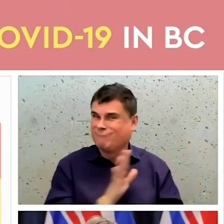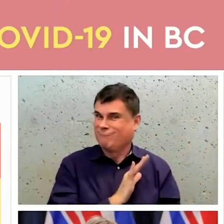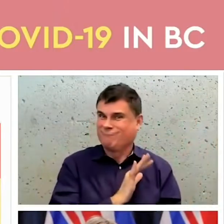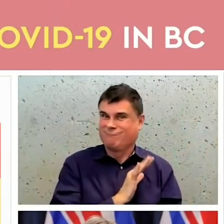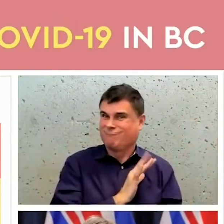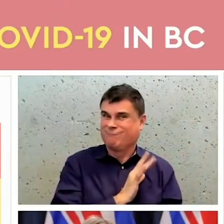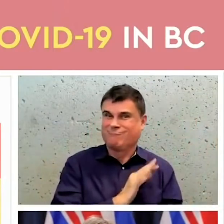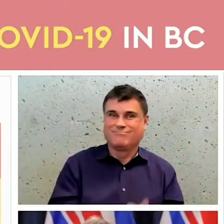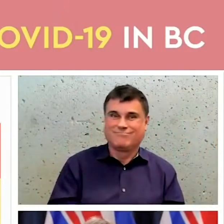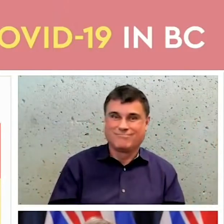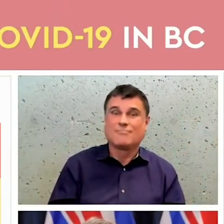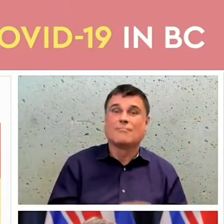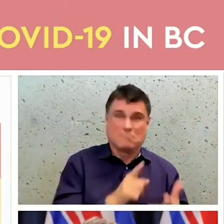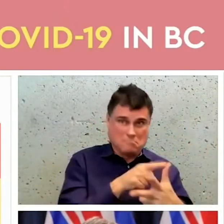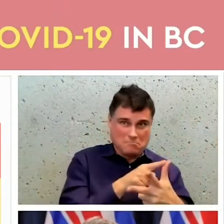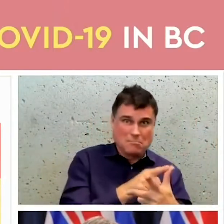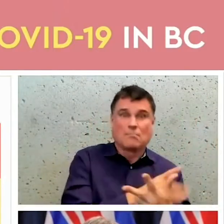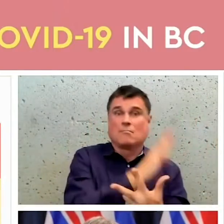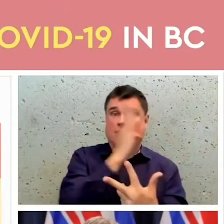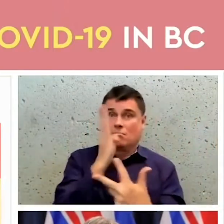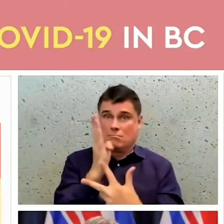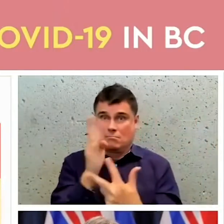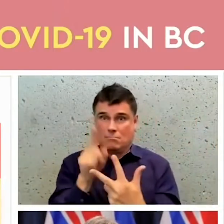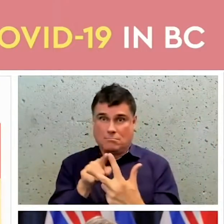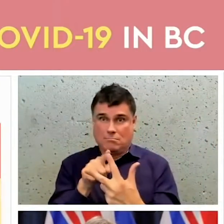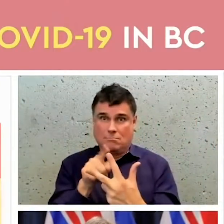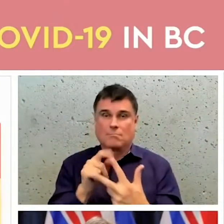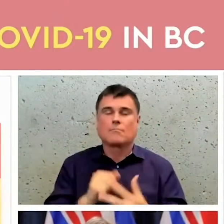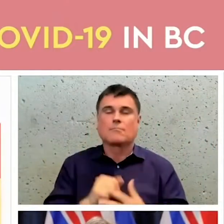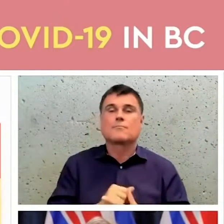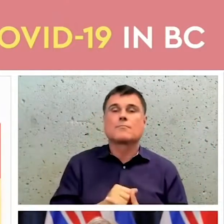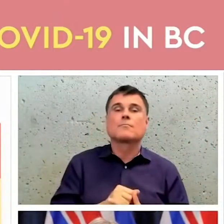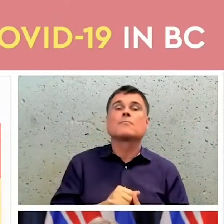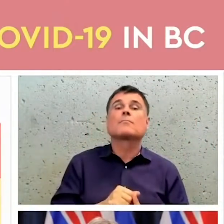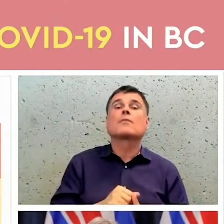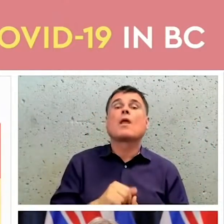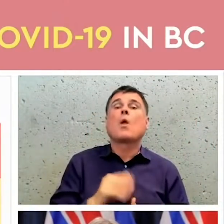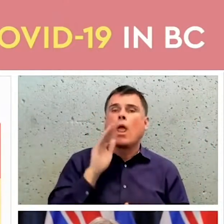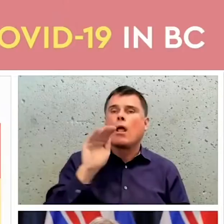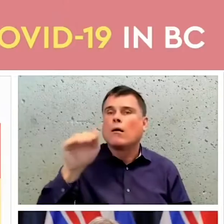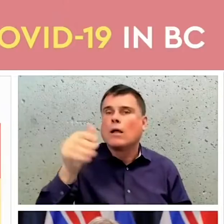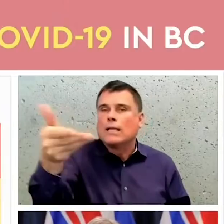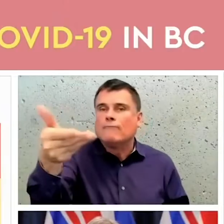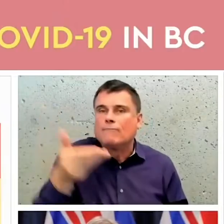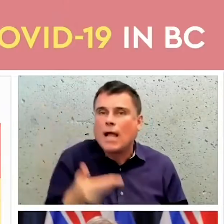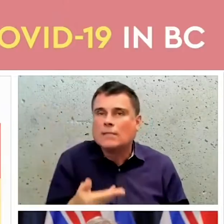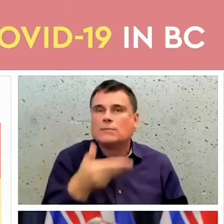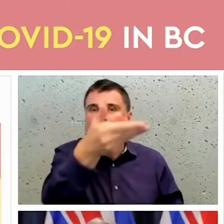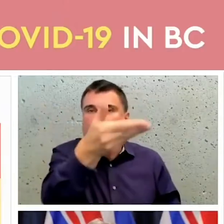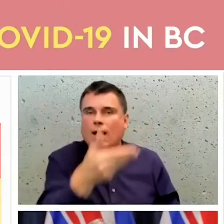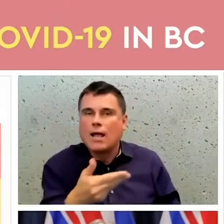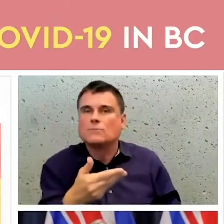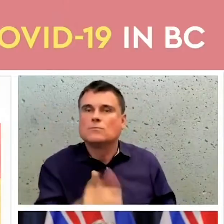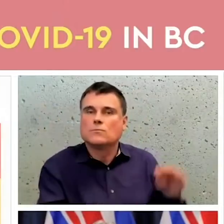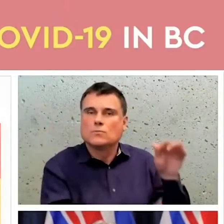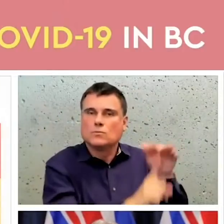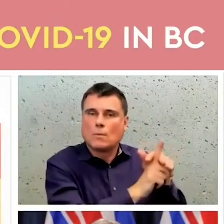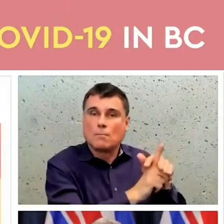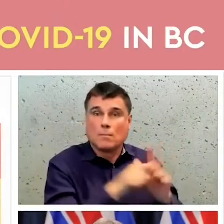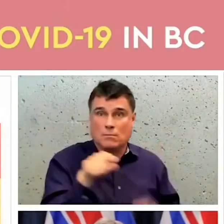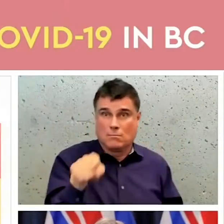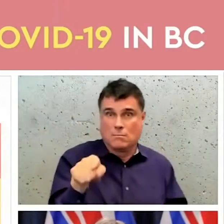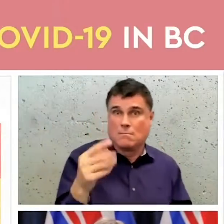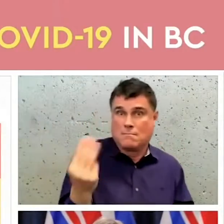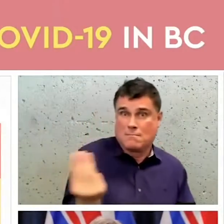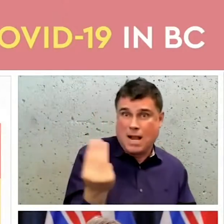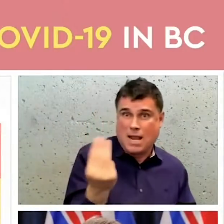will get an invite that will arrive. The invites will start going out early in the morning of Monday, November 29th.